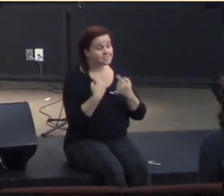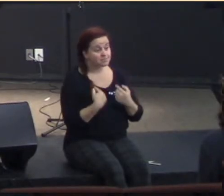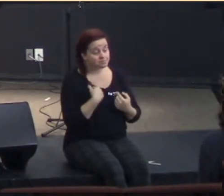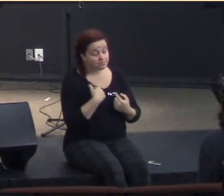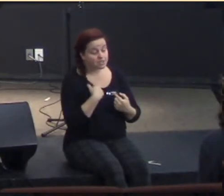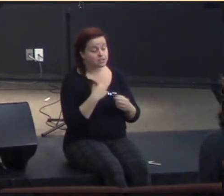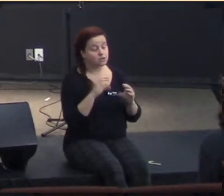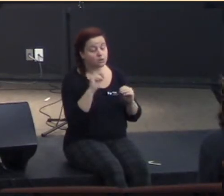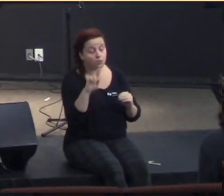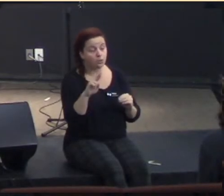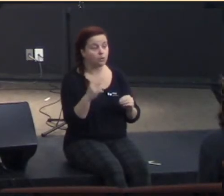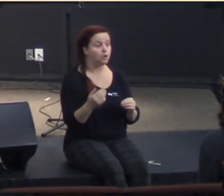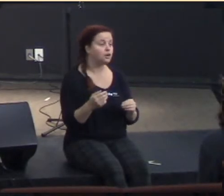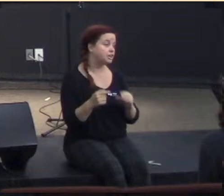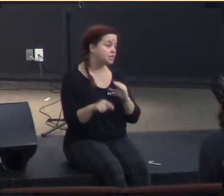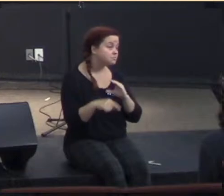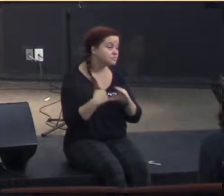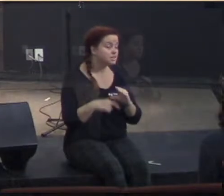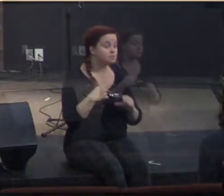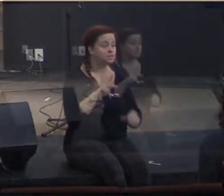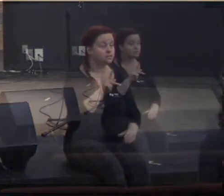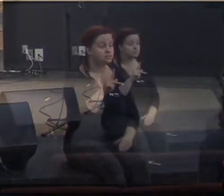Okay. Thank you.